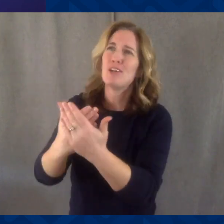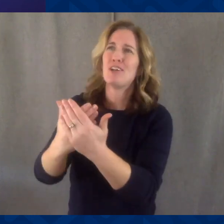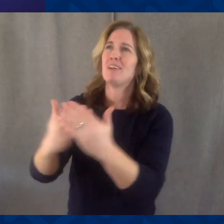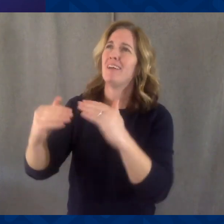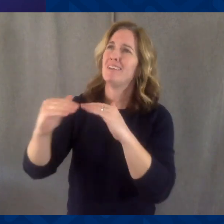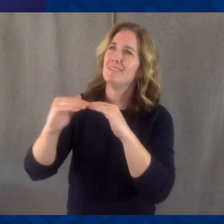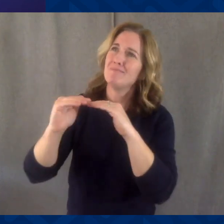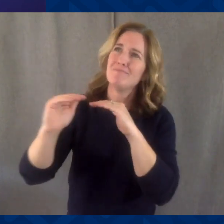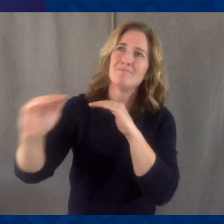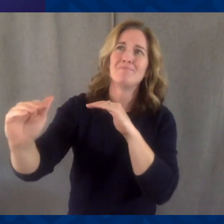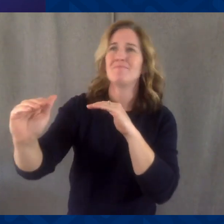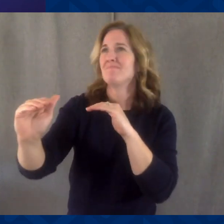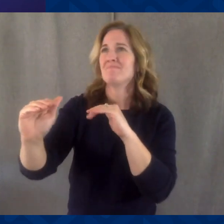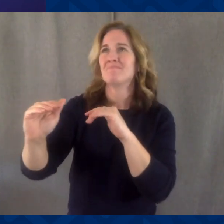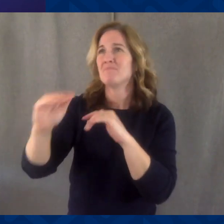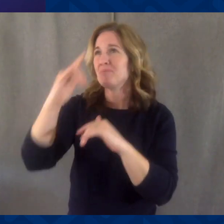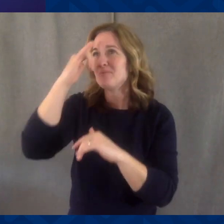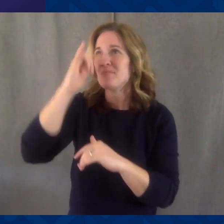continue to be good.